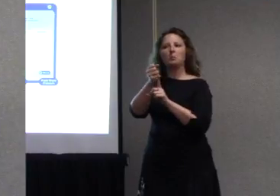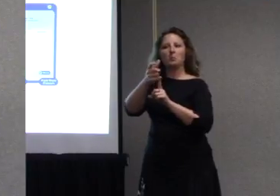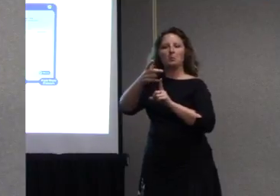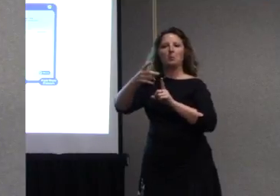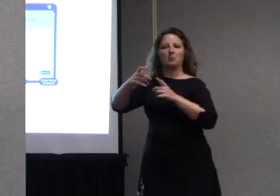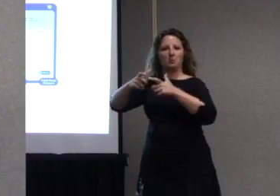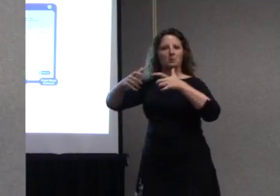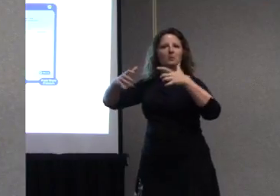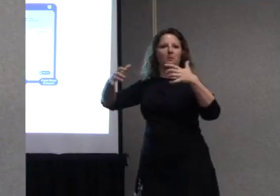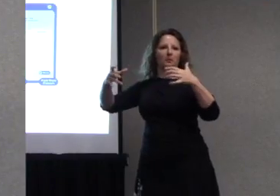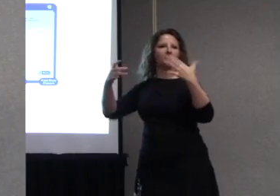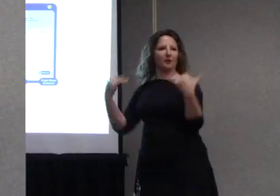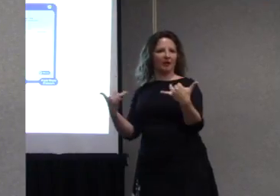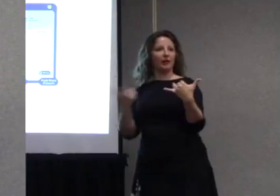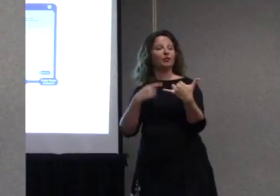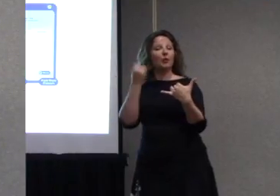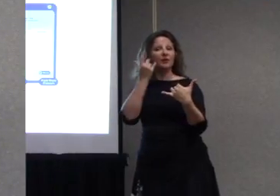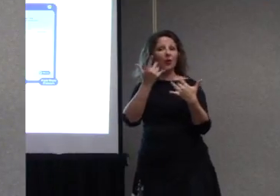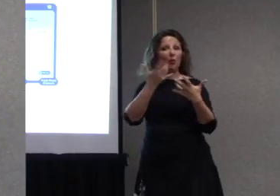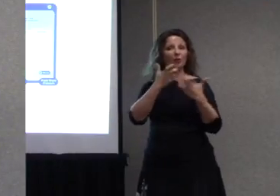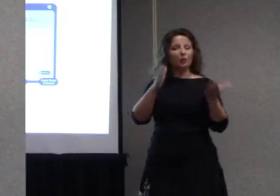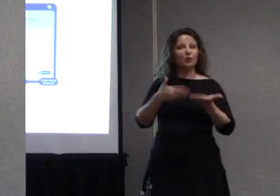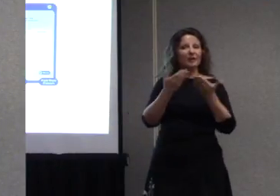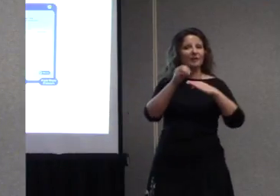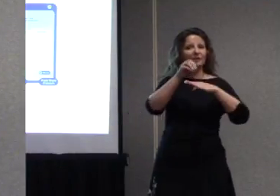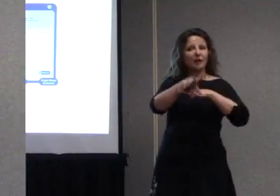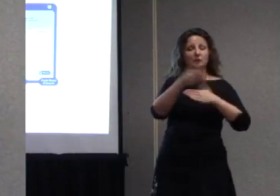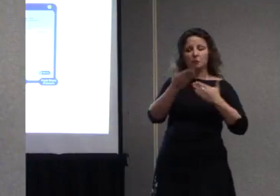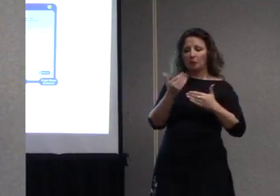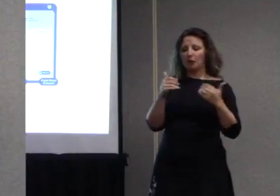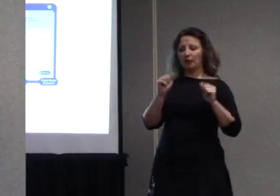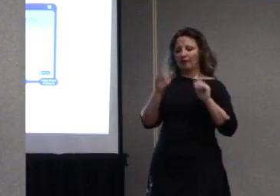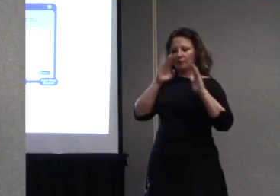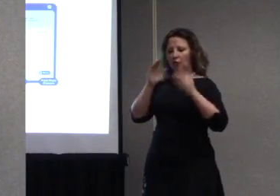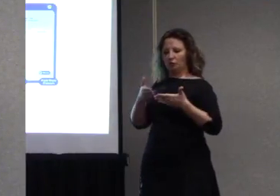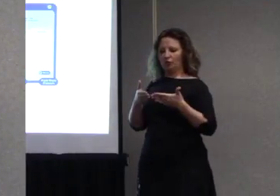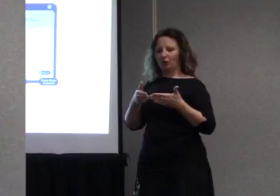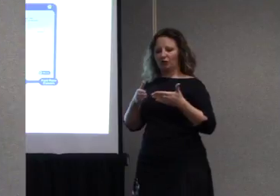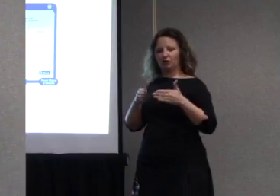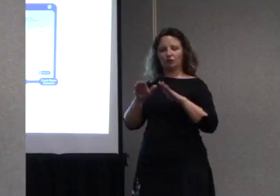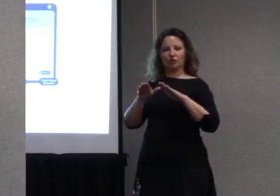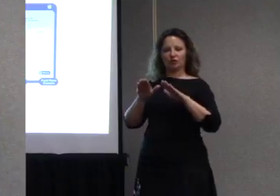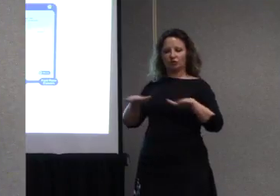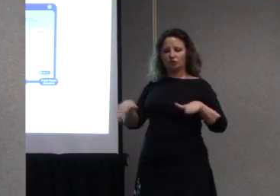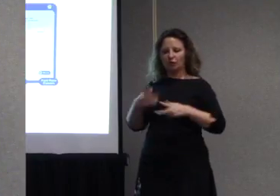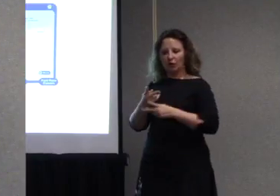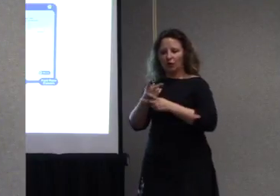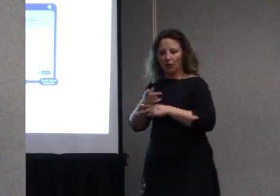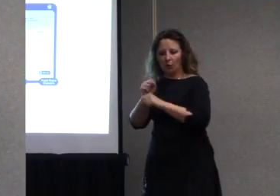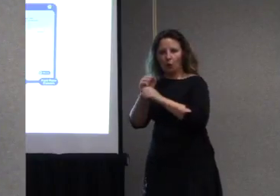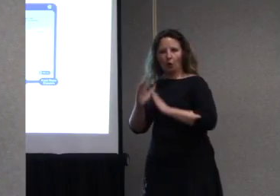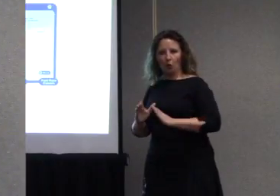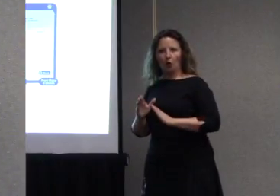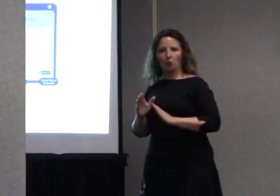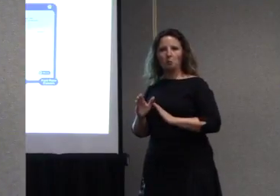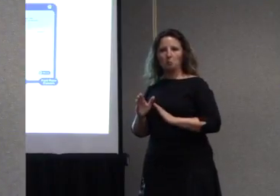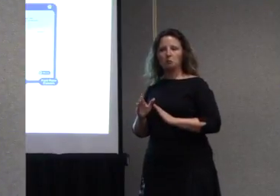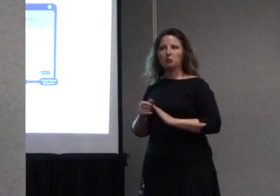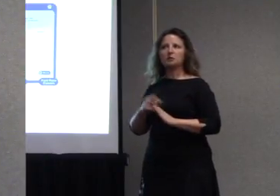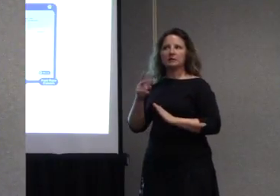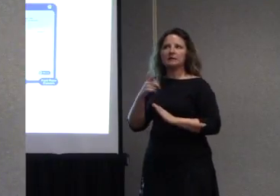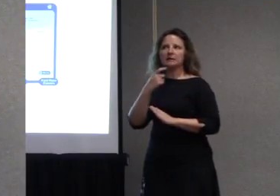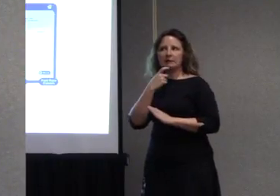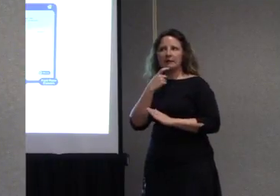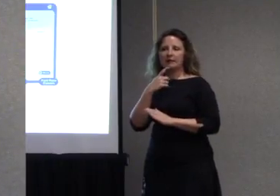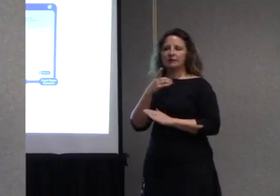if you want somebody, if you're trying to give career advice on the ones that are listed here, child care workers is a job that has